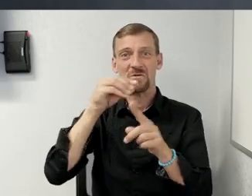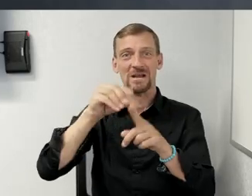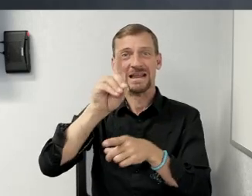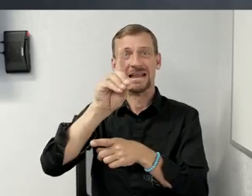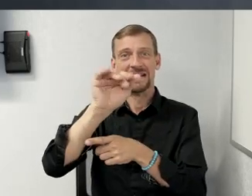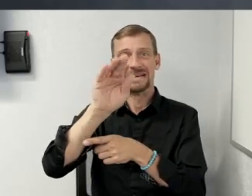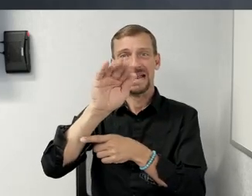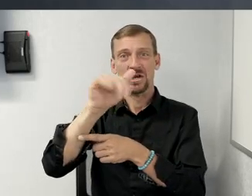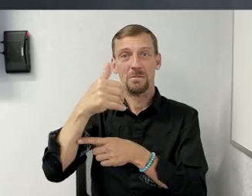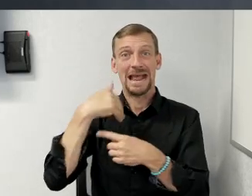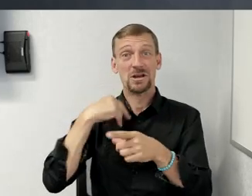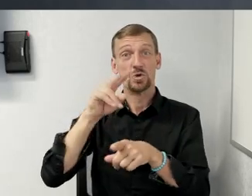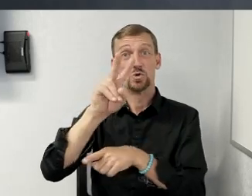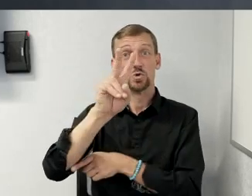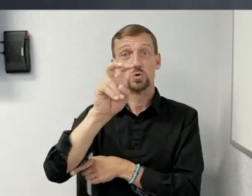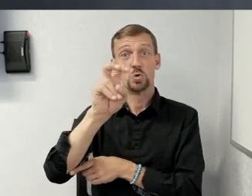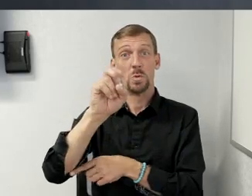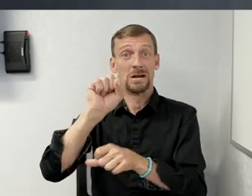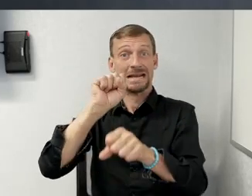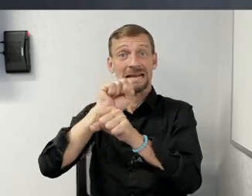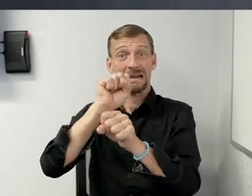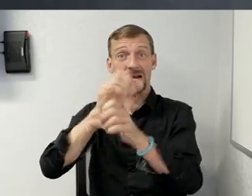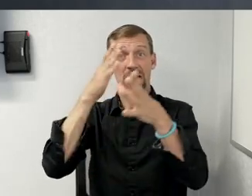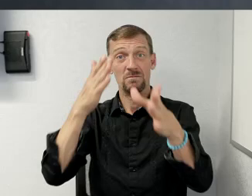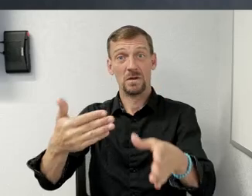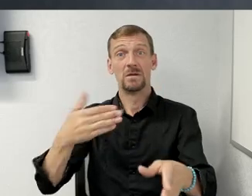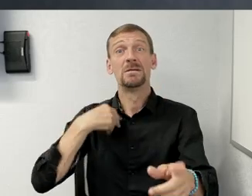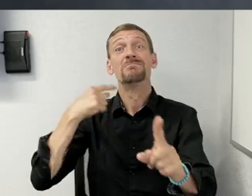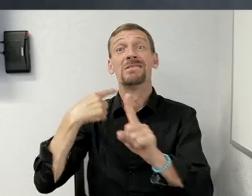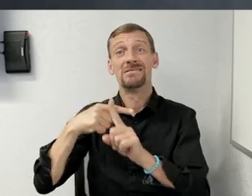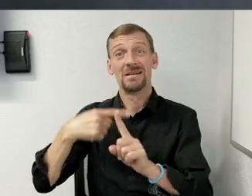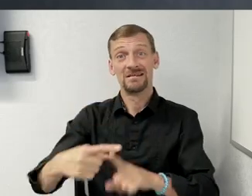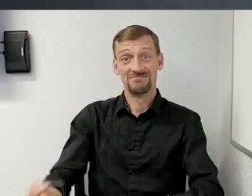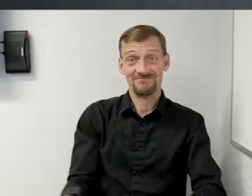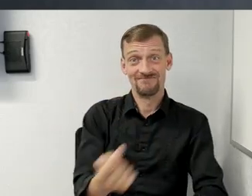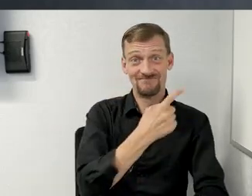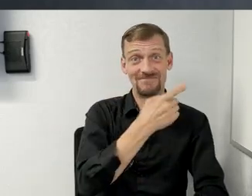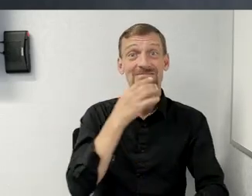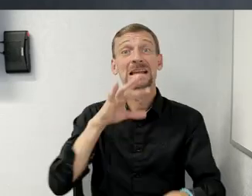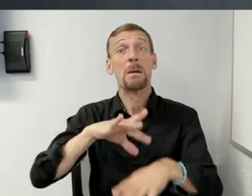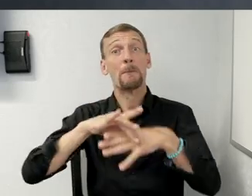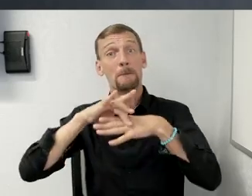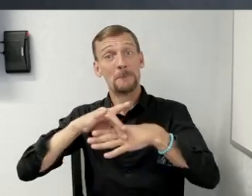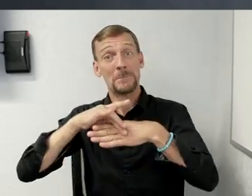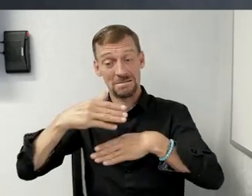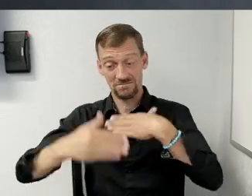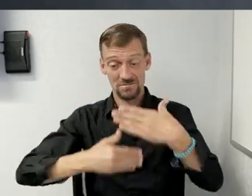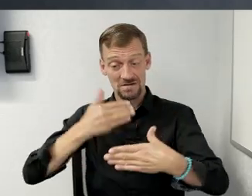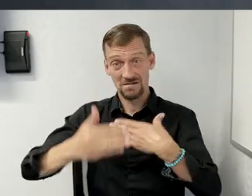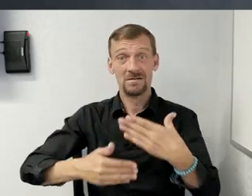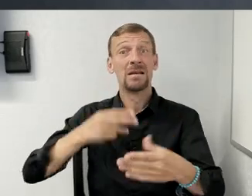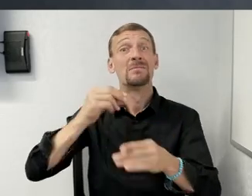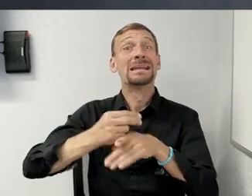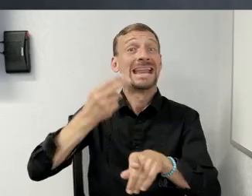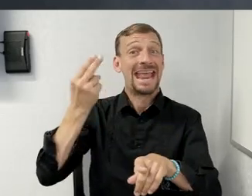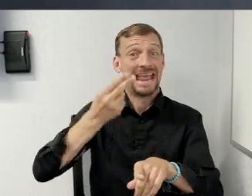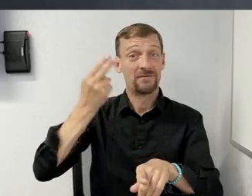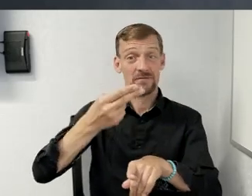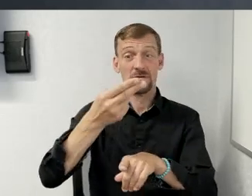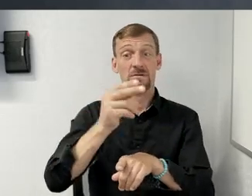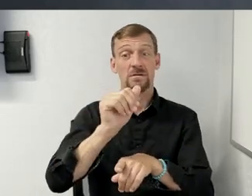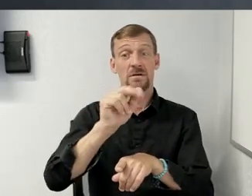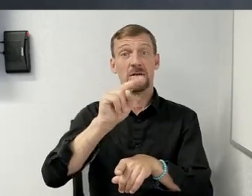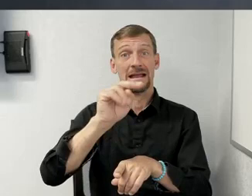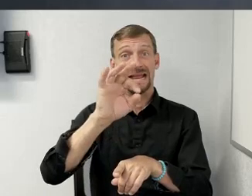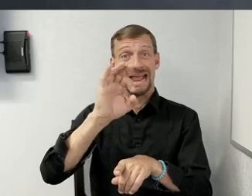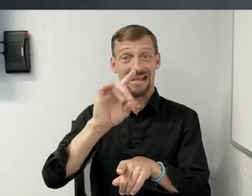employees tested positive. The meat processing plants that you see in Hanford have had large breakouts. So